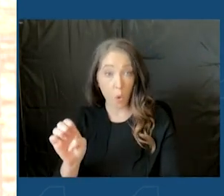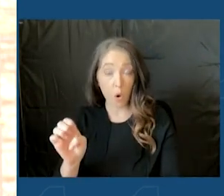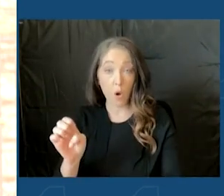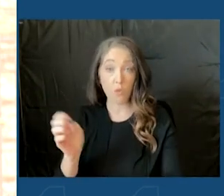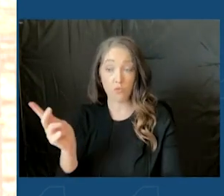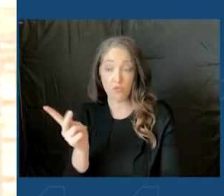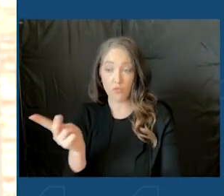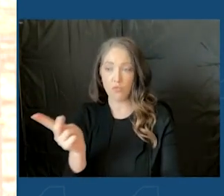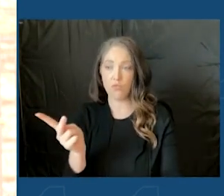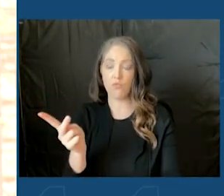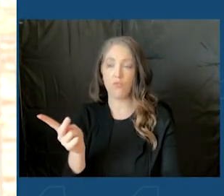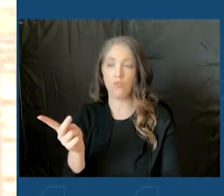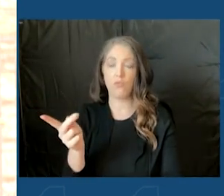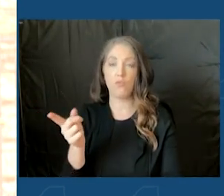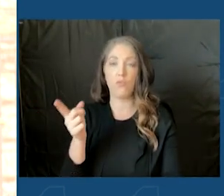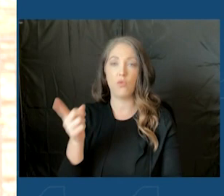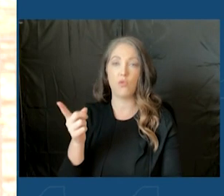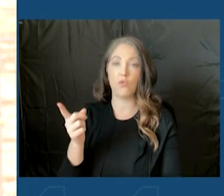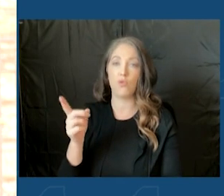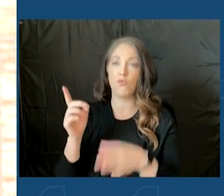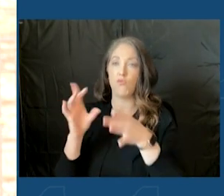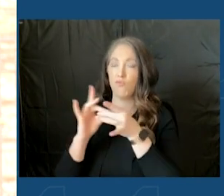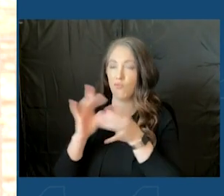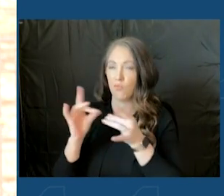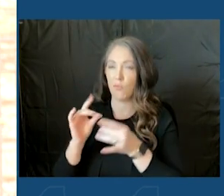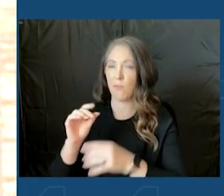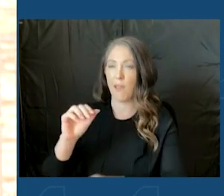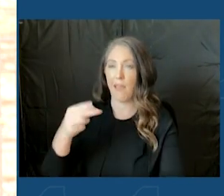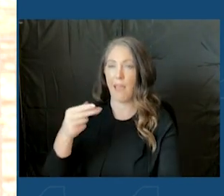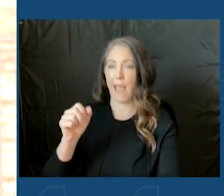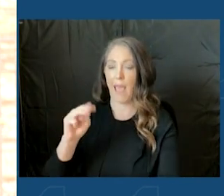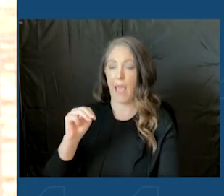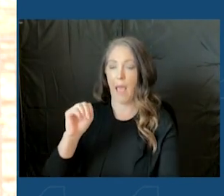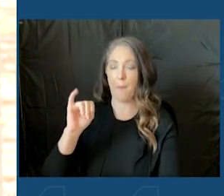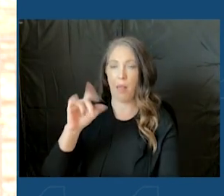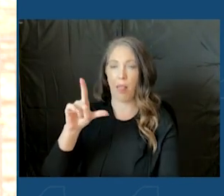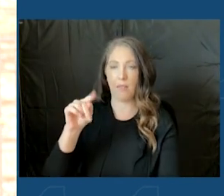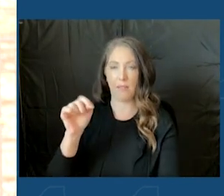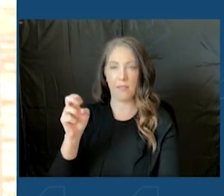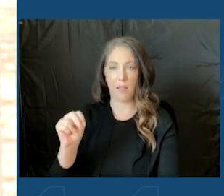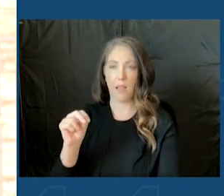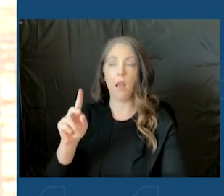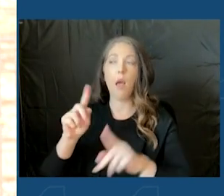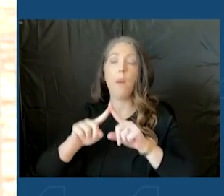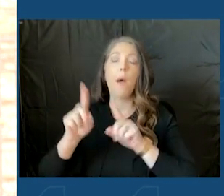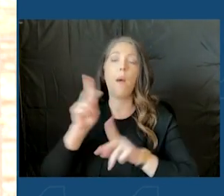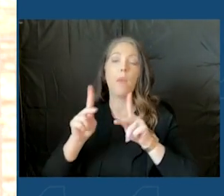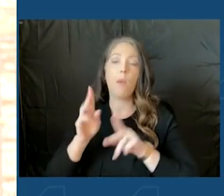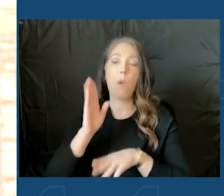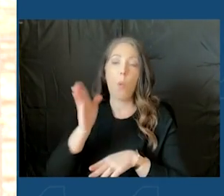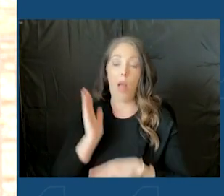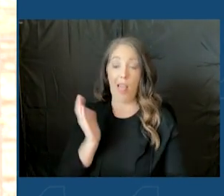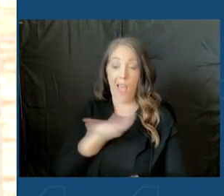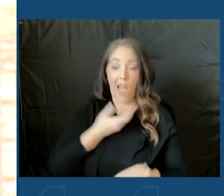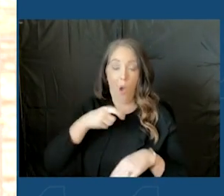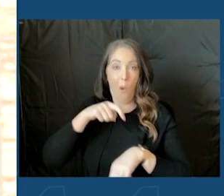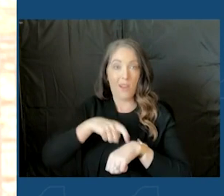you reference back our founding fathers, you talk about Hamilton, but people will look back at our time, and they're going to ask that